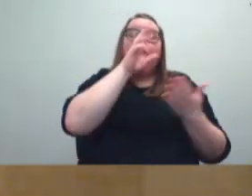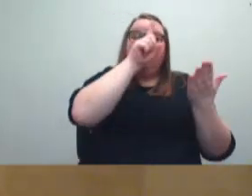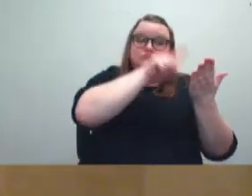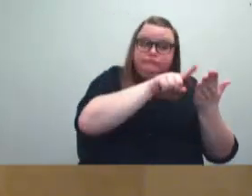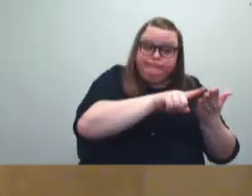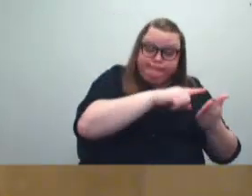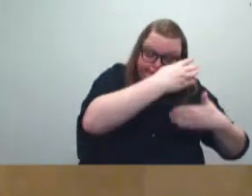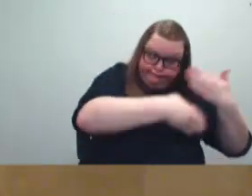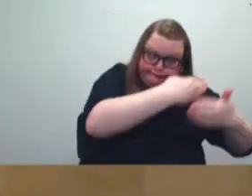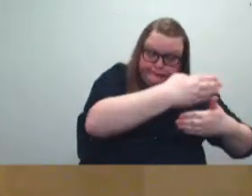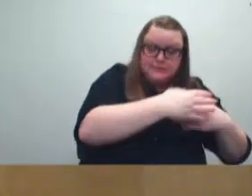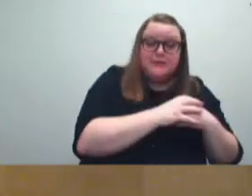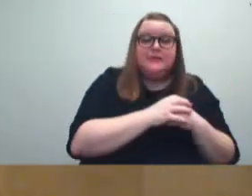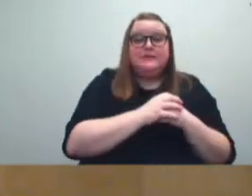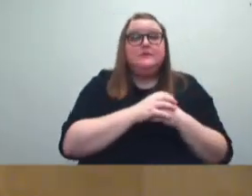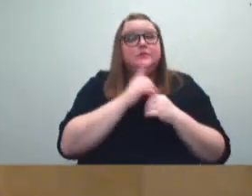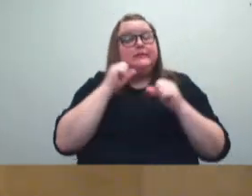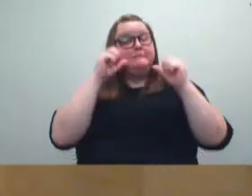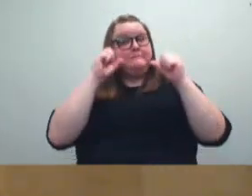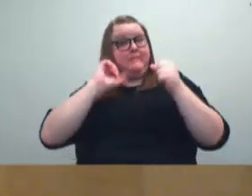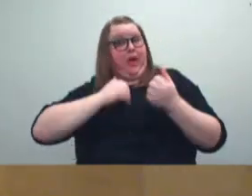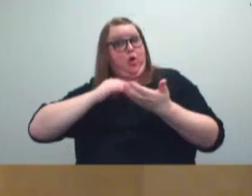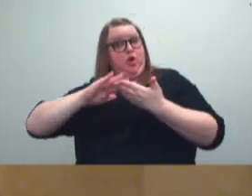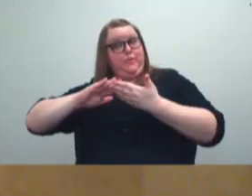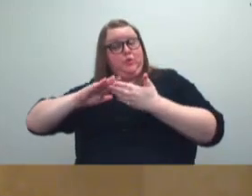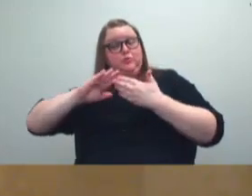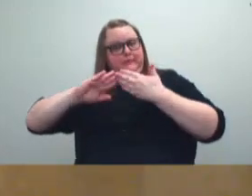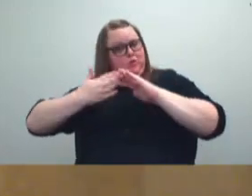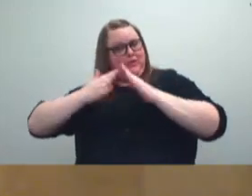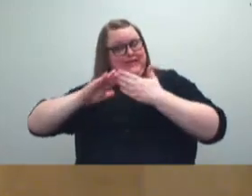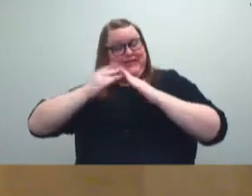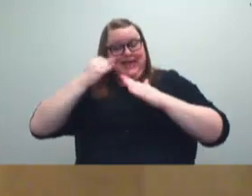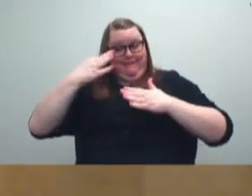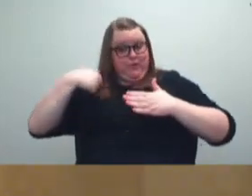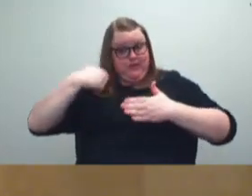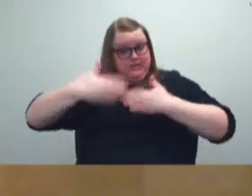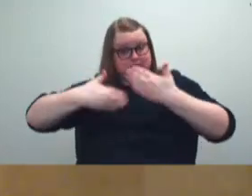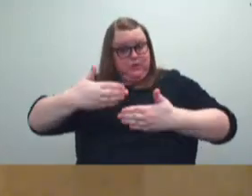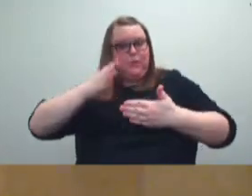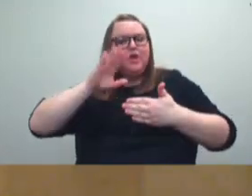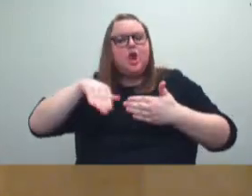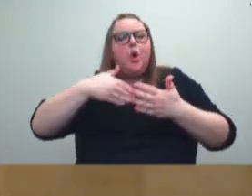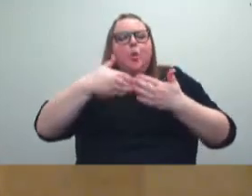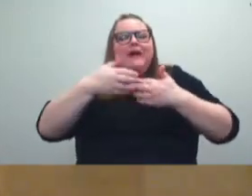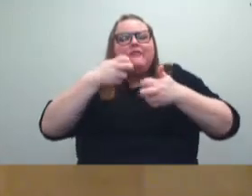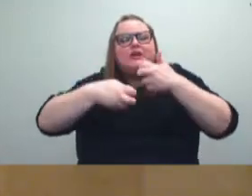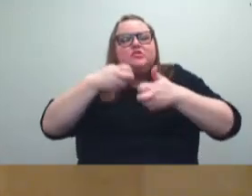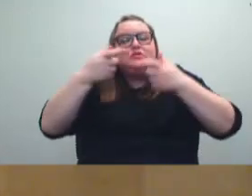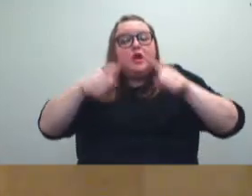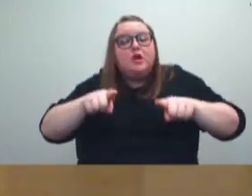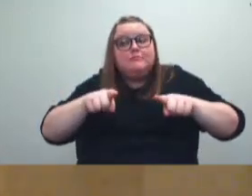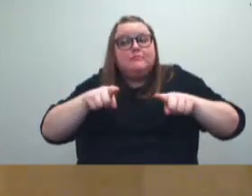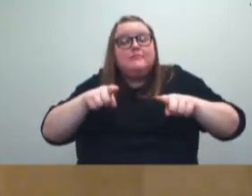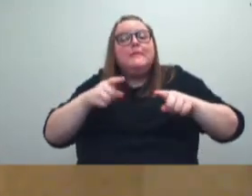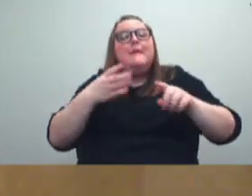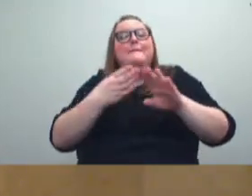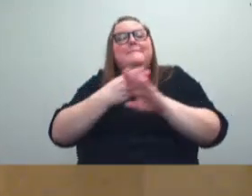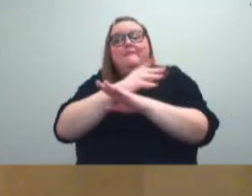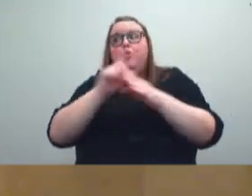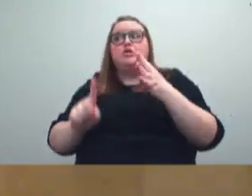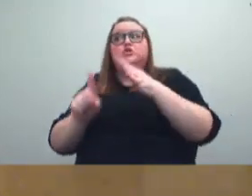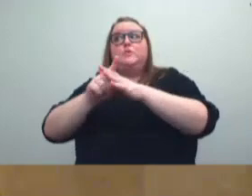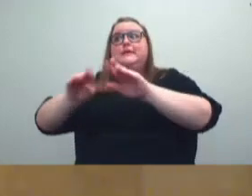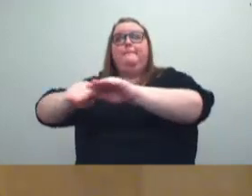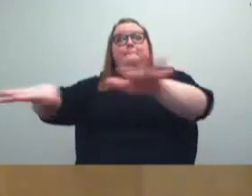community, if we do this right, we will know whatever issues we're having before it ever shows up out in the public, because we